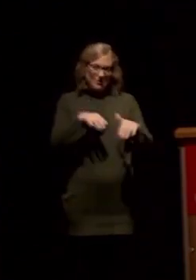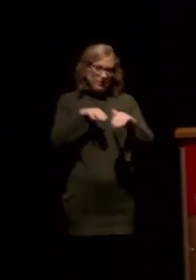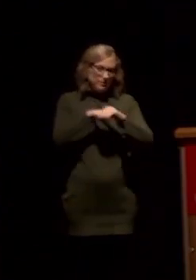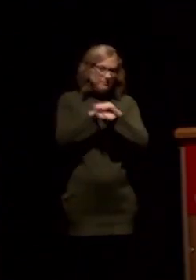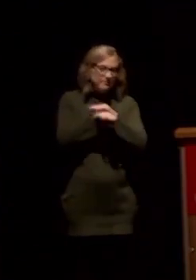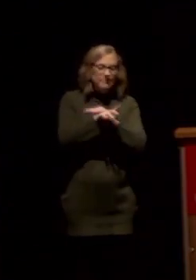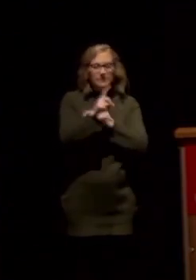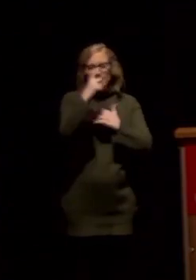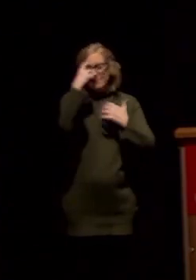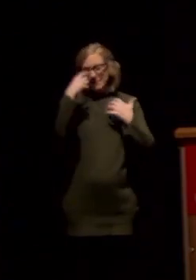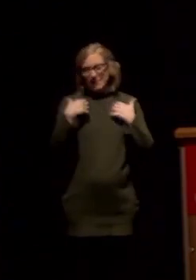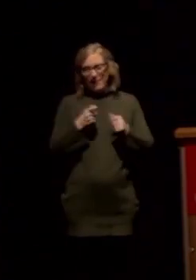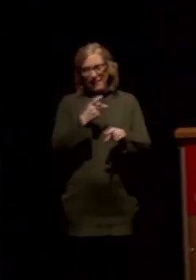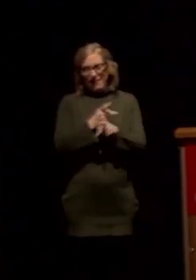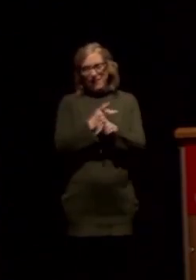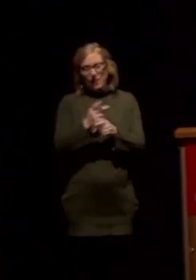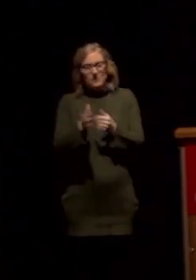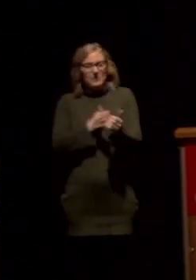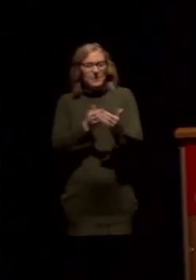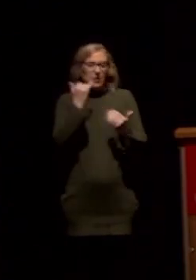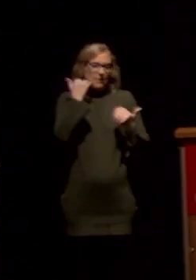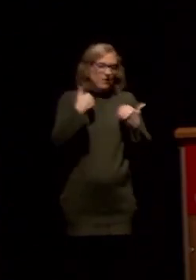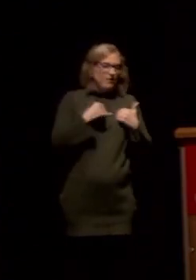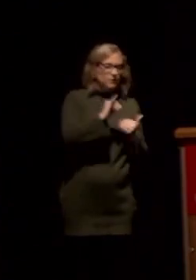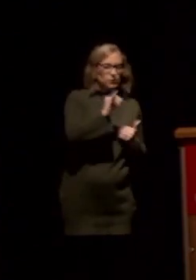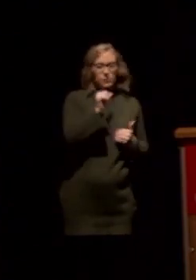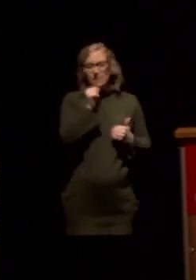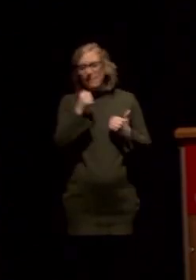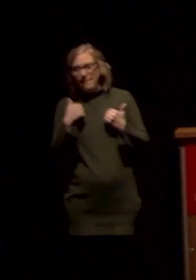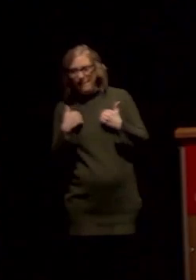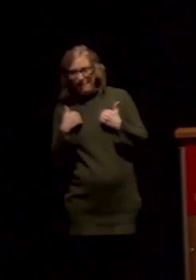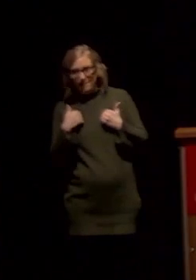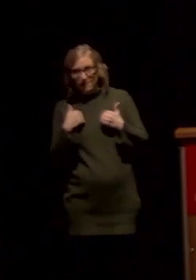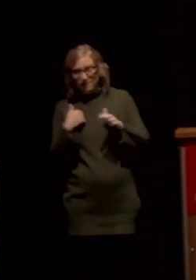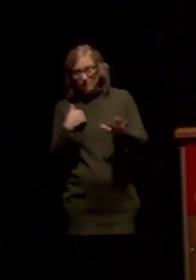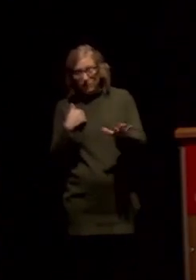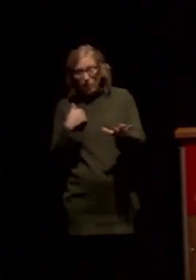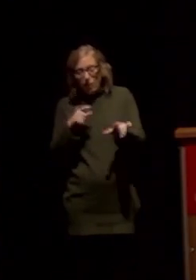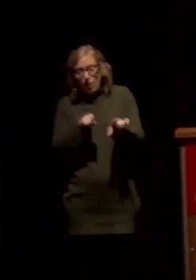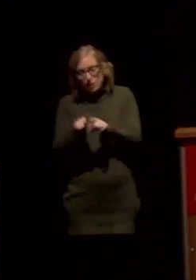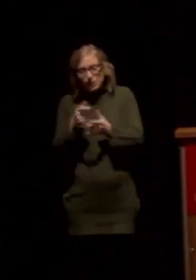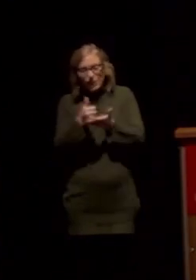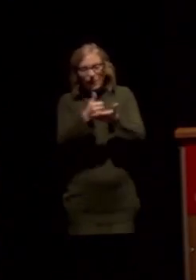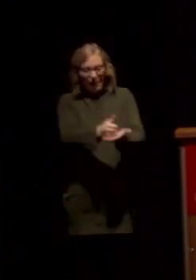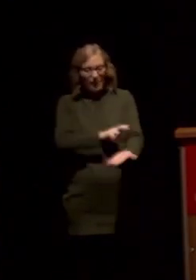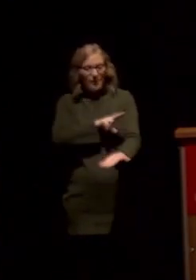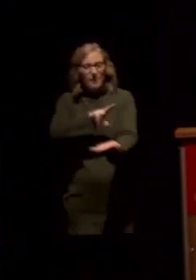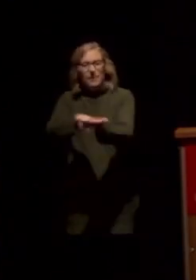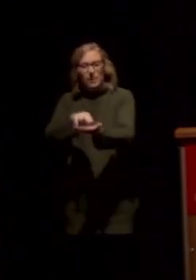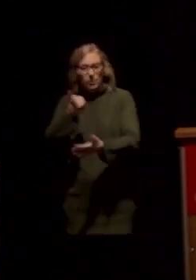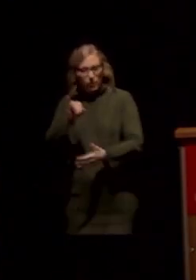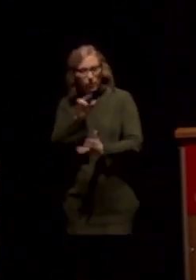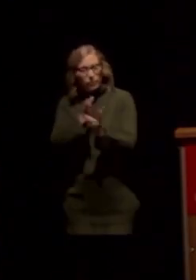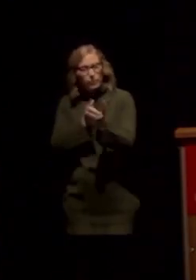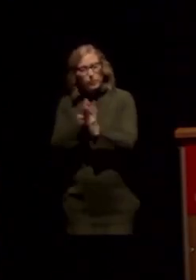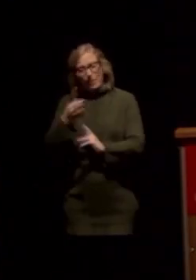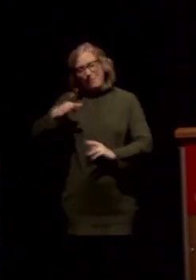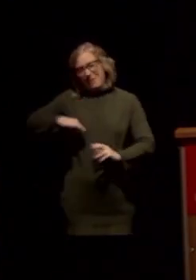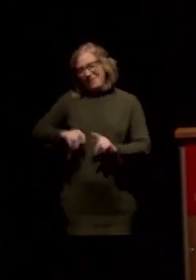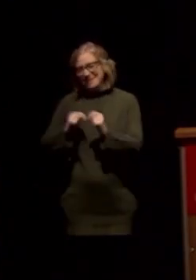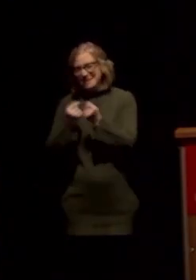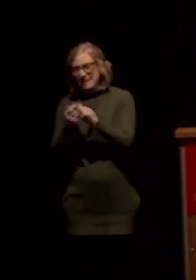health care even if they don't have insurance. Now, we'll also help get them on insurance to our benefits team, but I